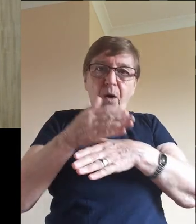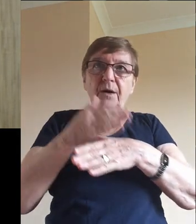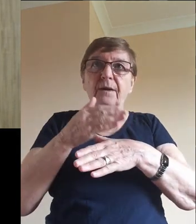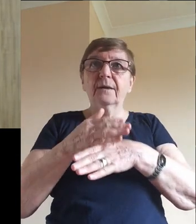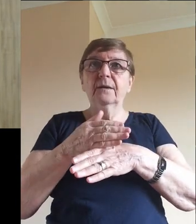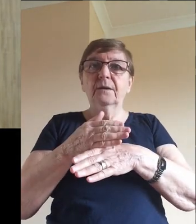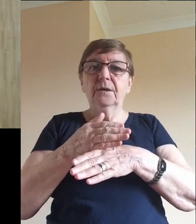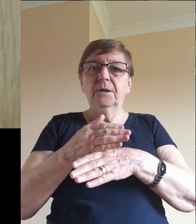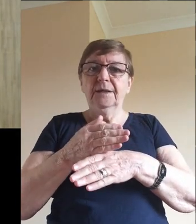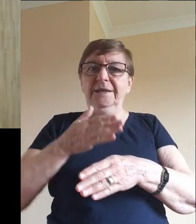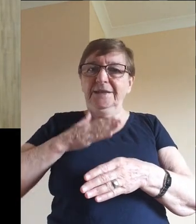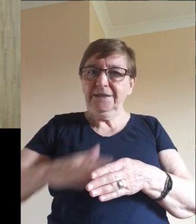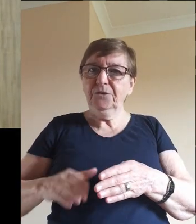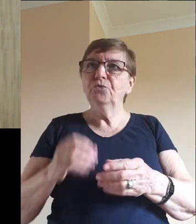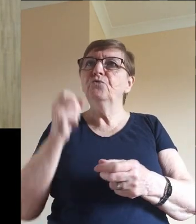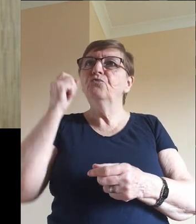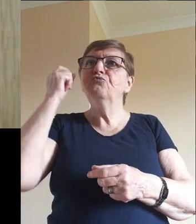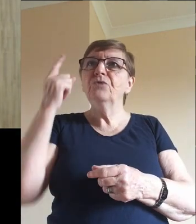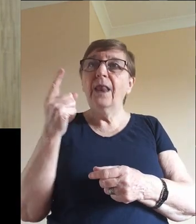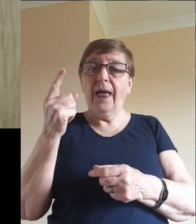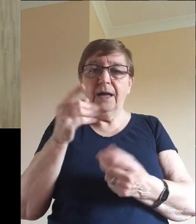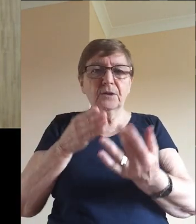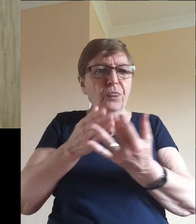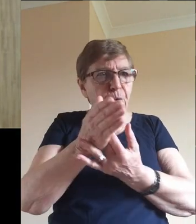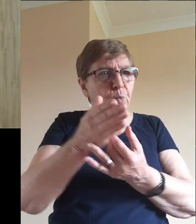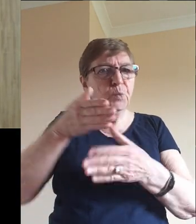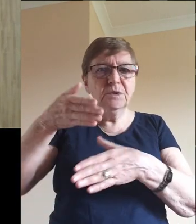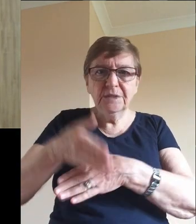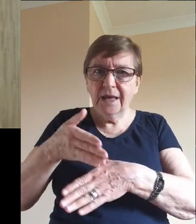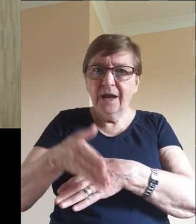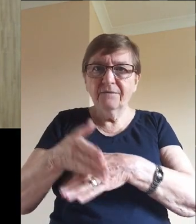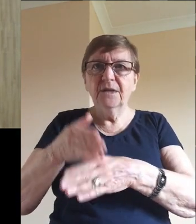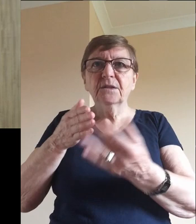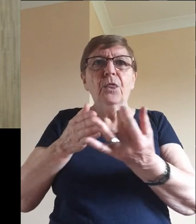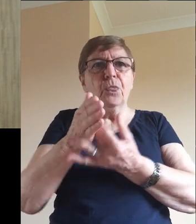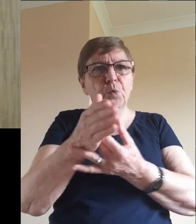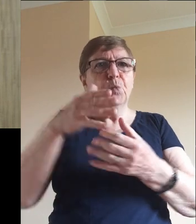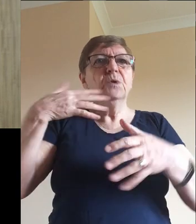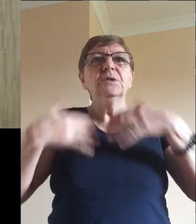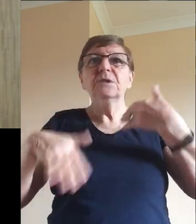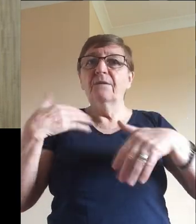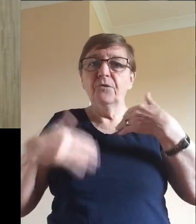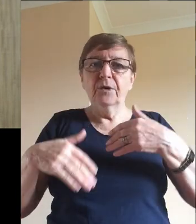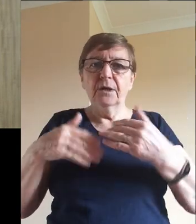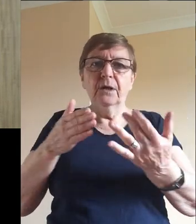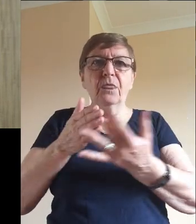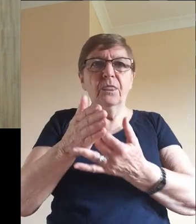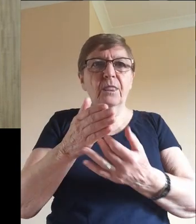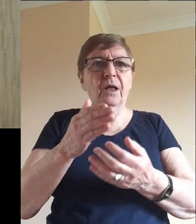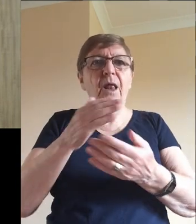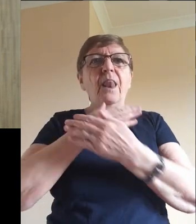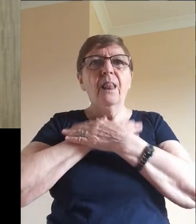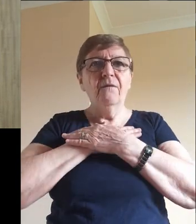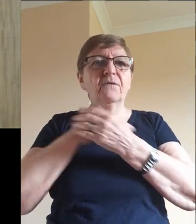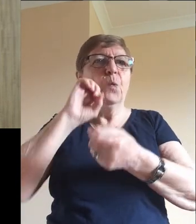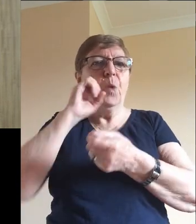We need to realize that it is through service and through suffering that love grows, that love is made strong.